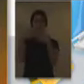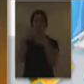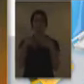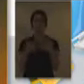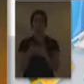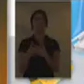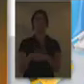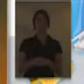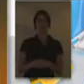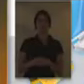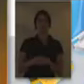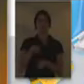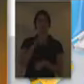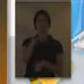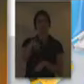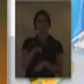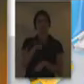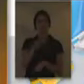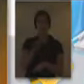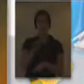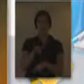language. And also